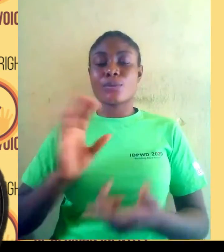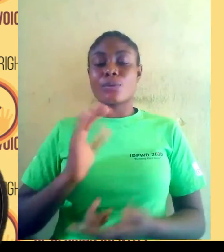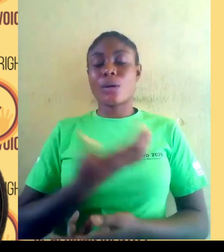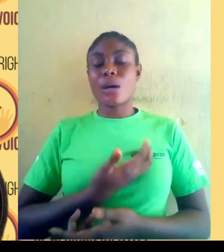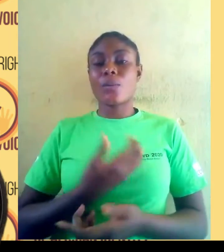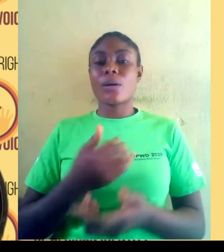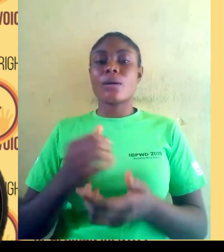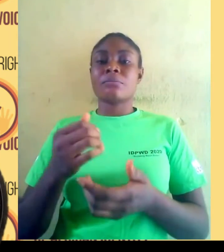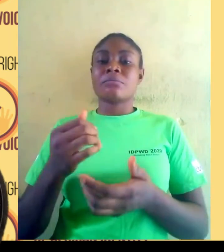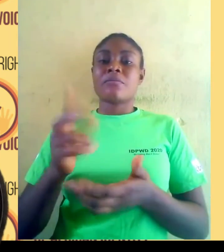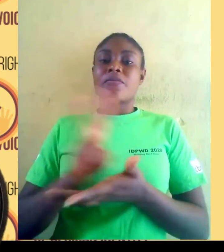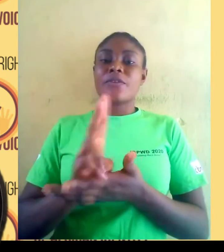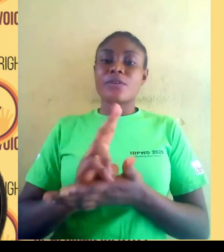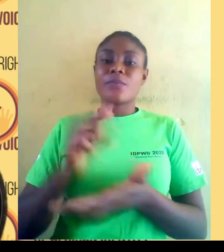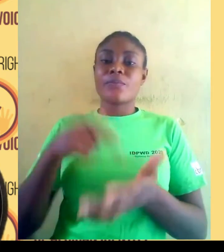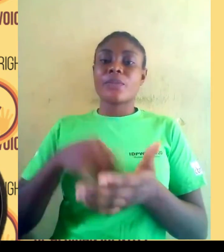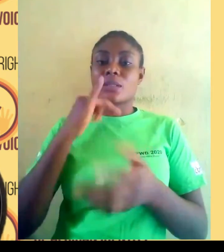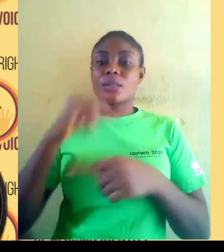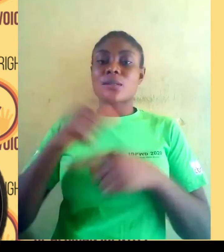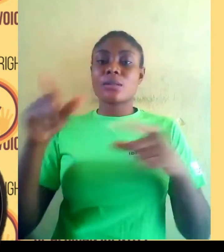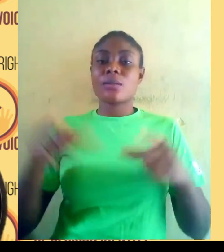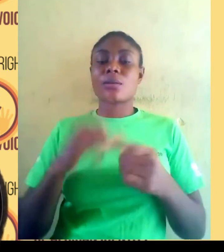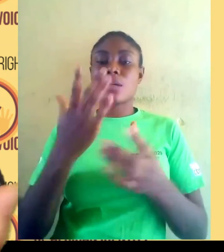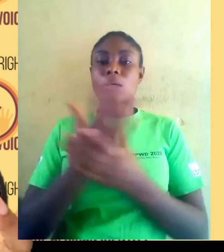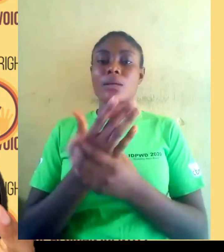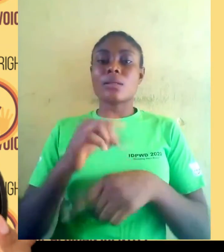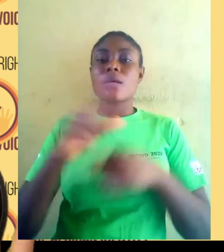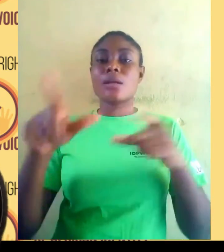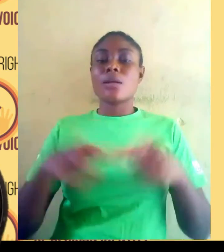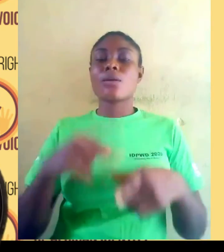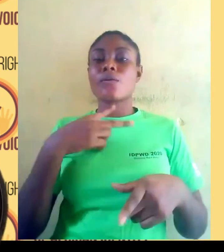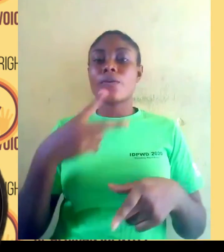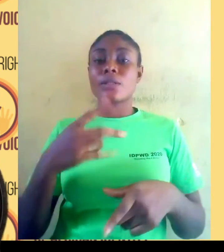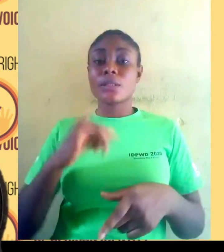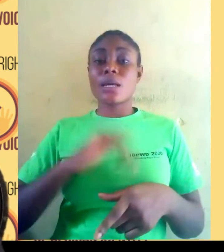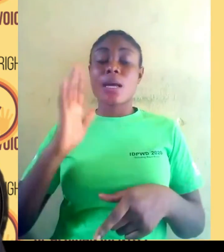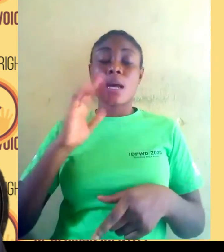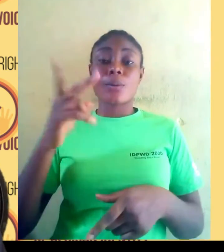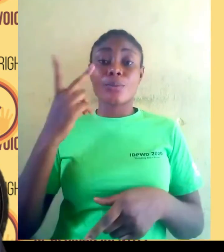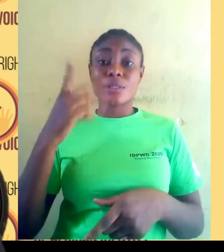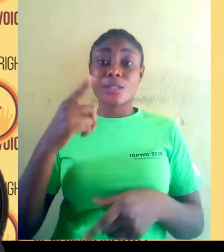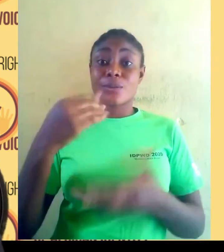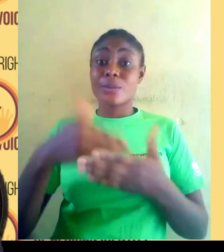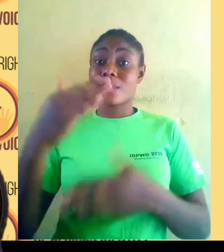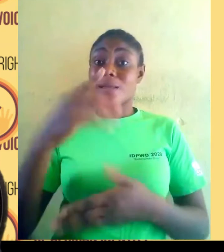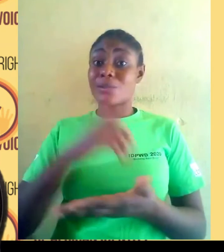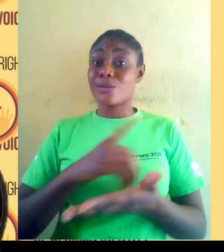Indigenous Voices. And I'm going to see you next week because work has started.